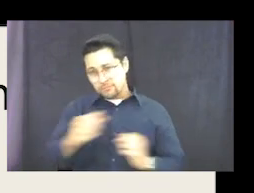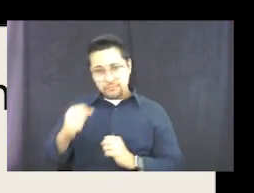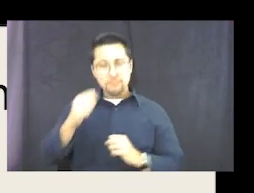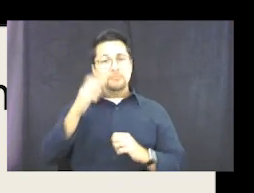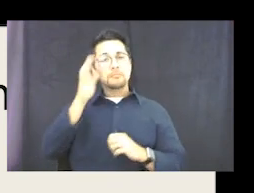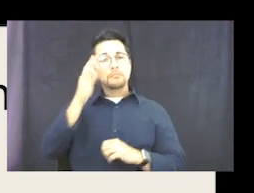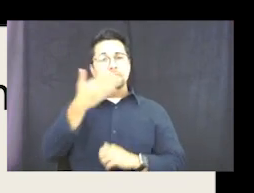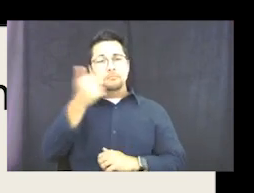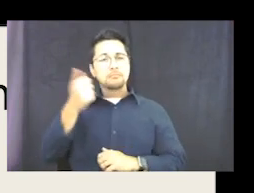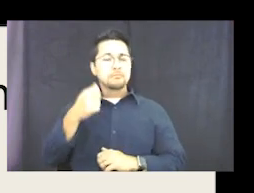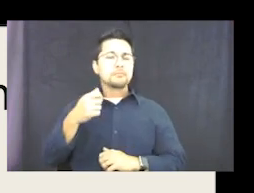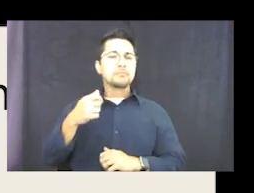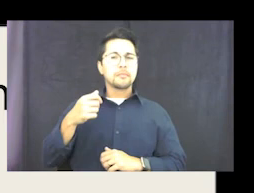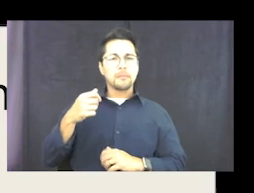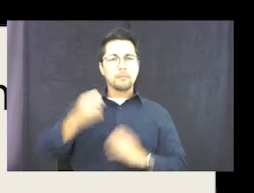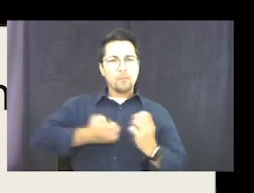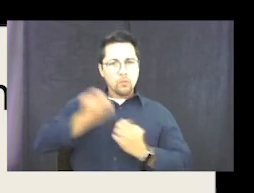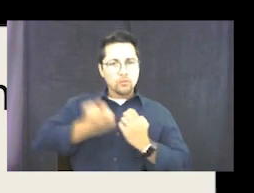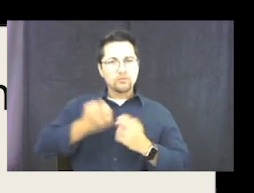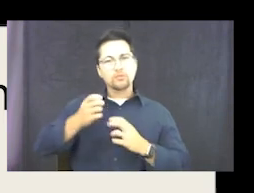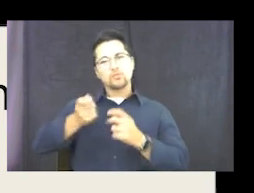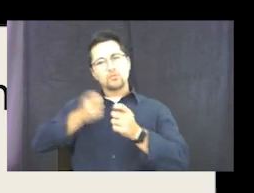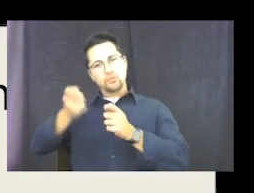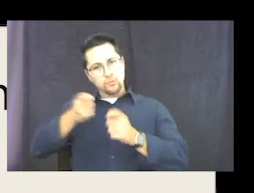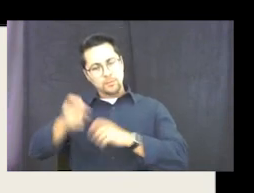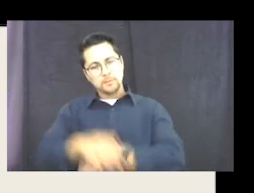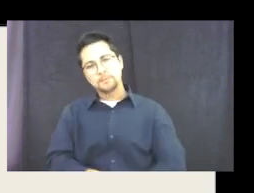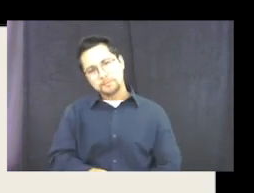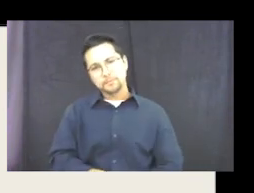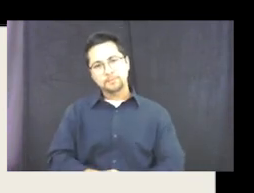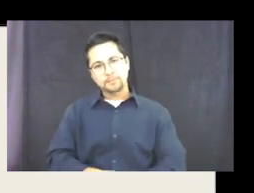at your emotional and inhibitory control.